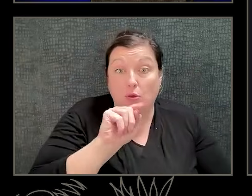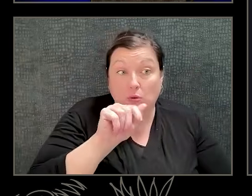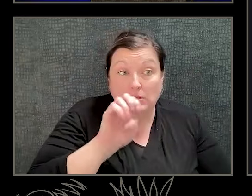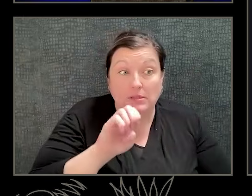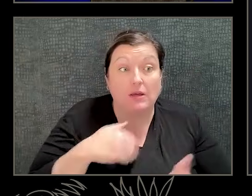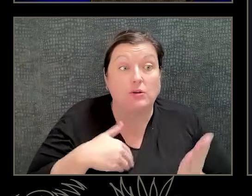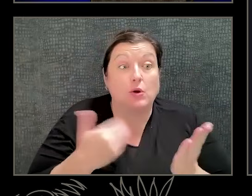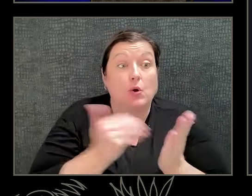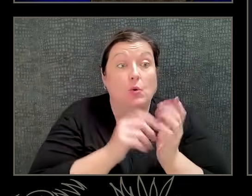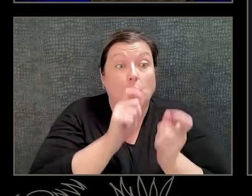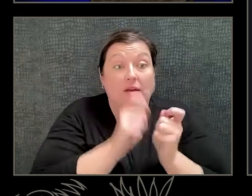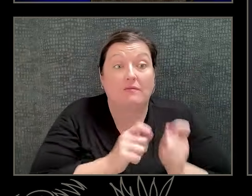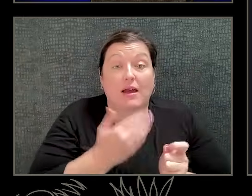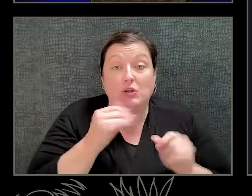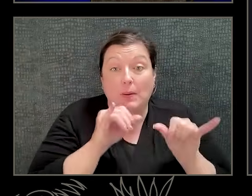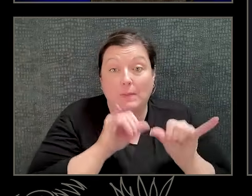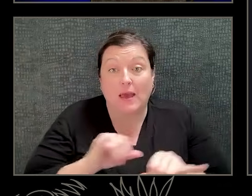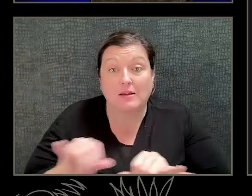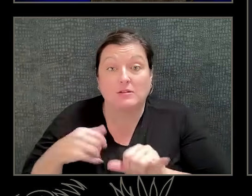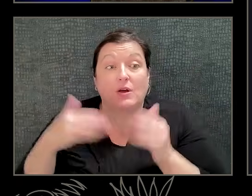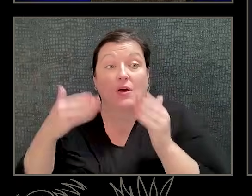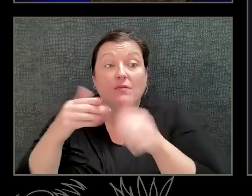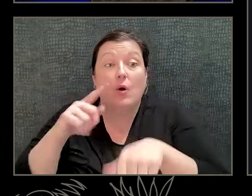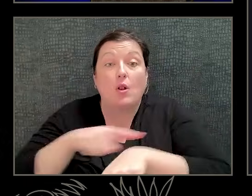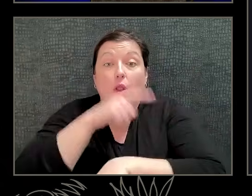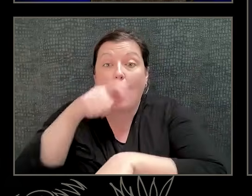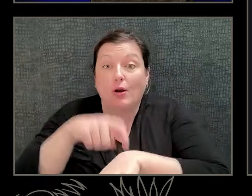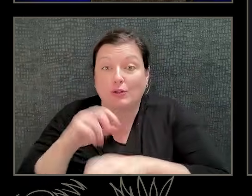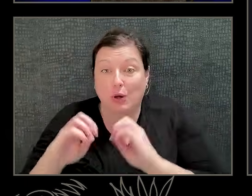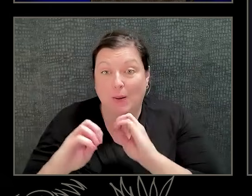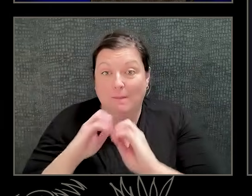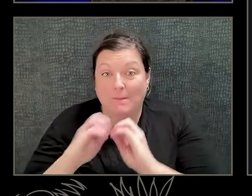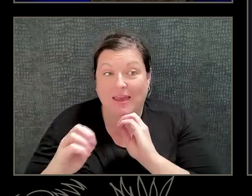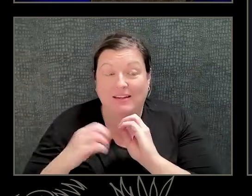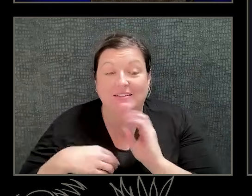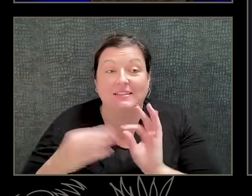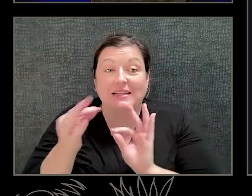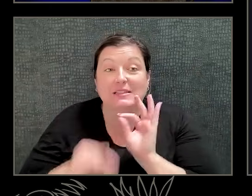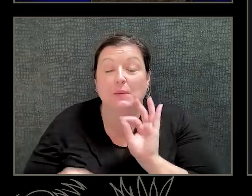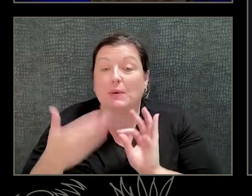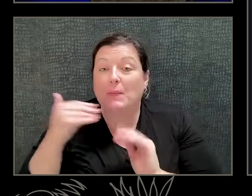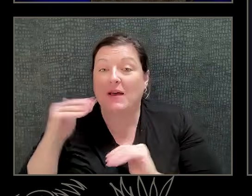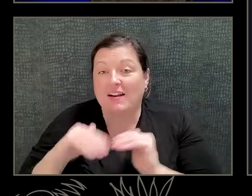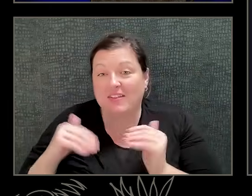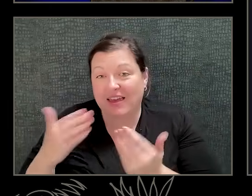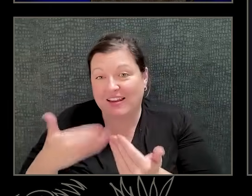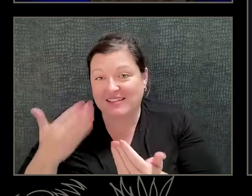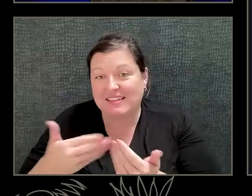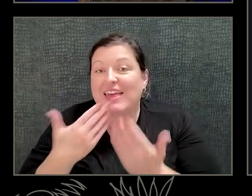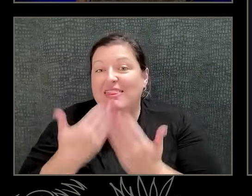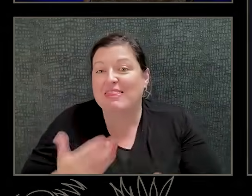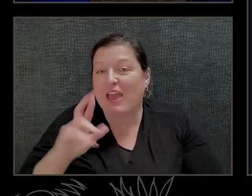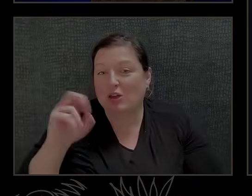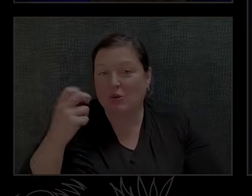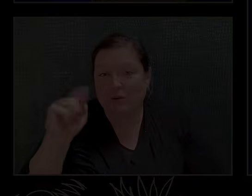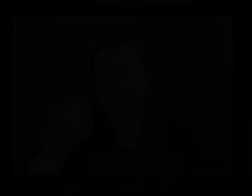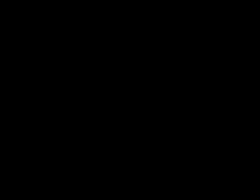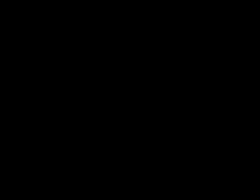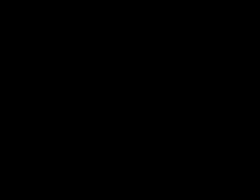to better patterns, and focus on long-term maintenance. Simple is better than easy. Thank you so much, React Miami.